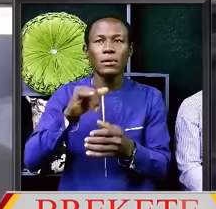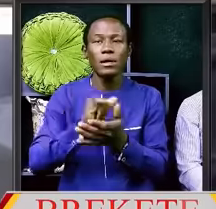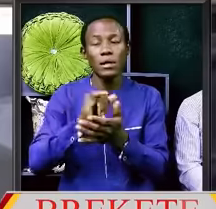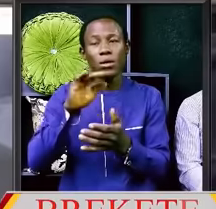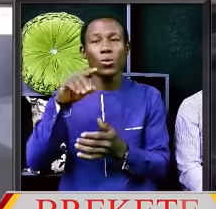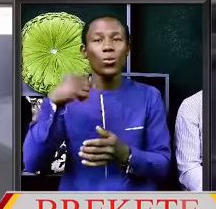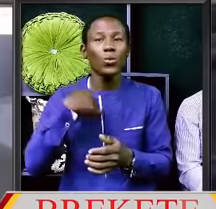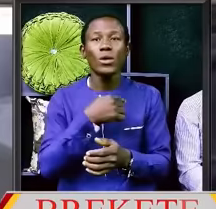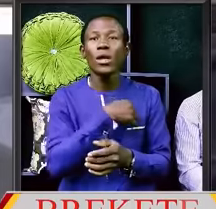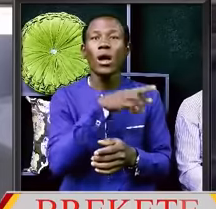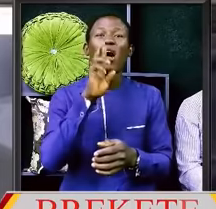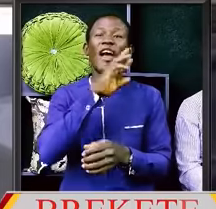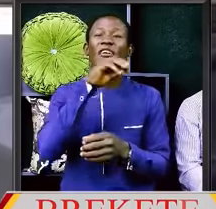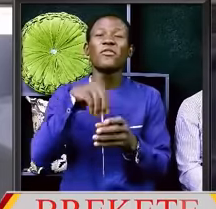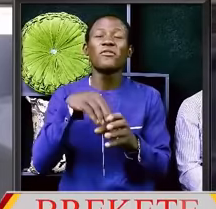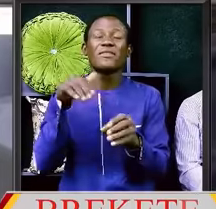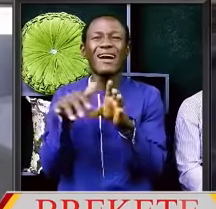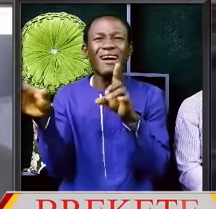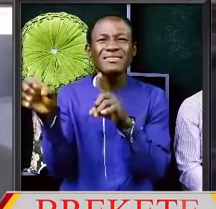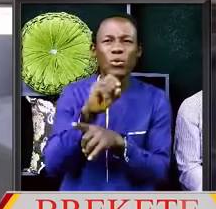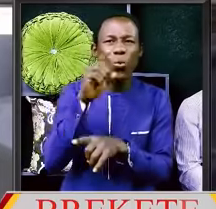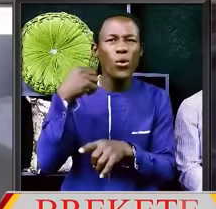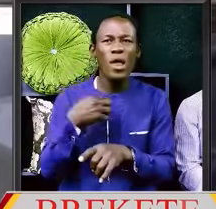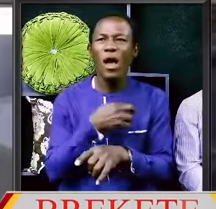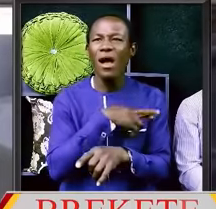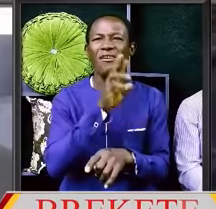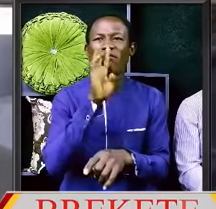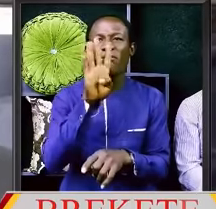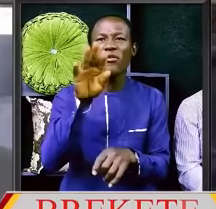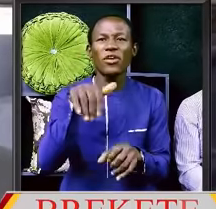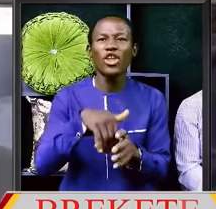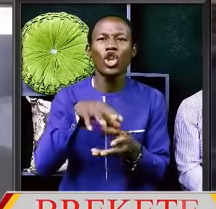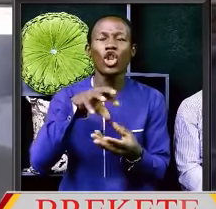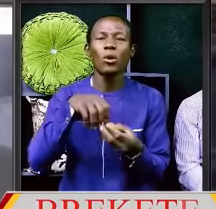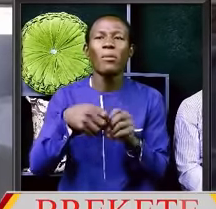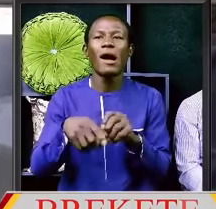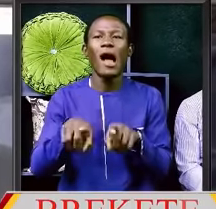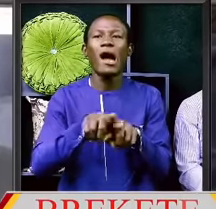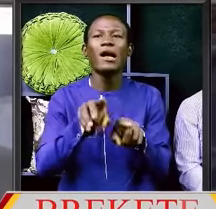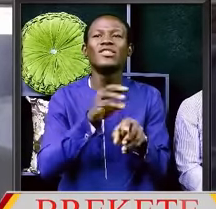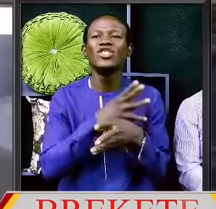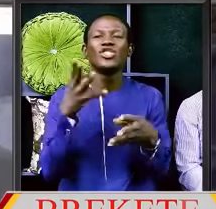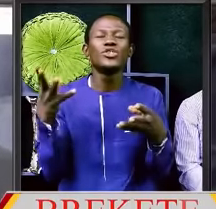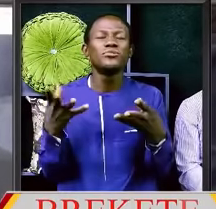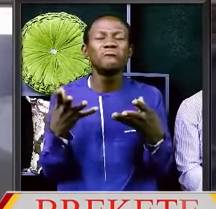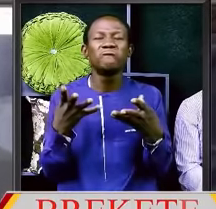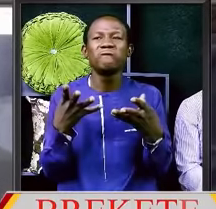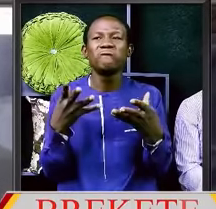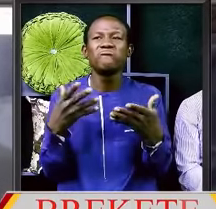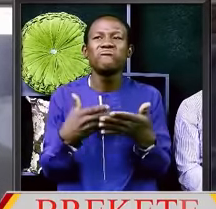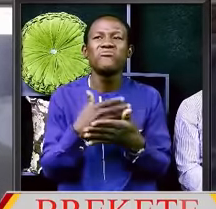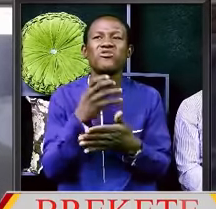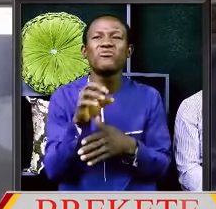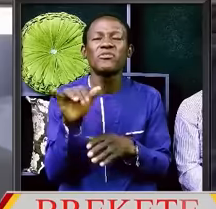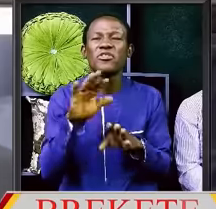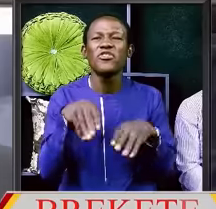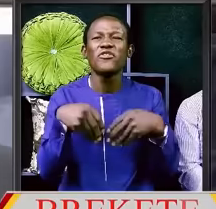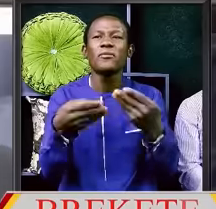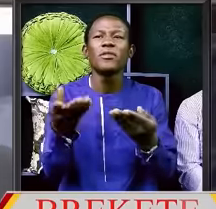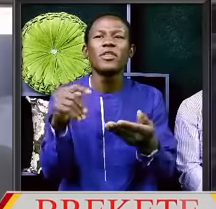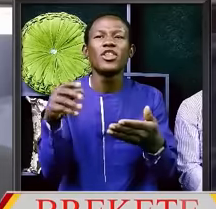We did four in number, same sibling. And as the news, they carried the news, go drop for him